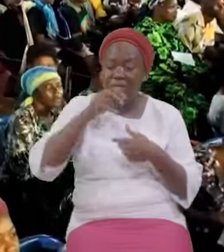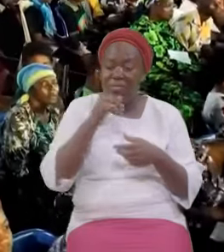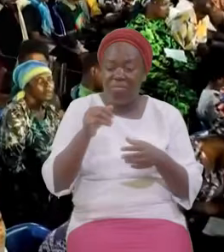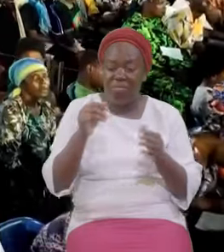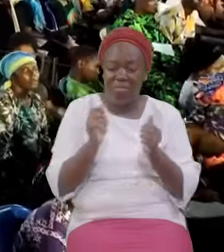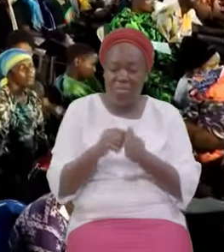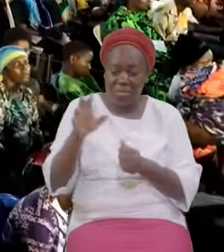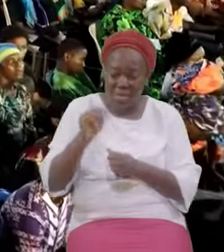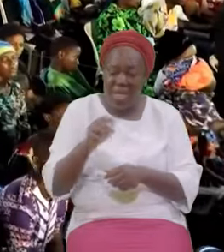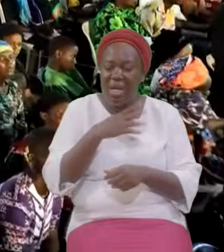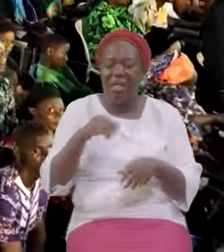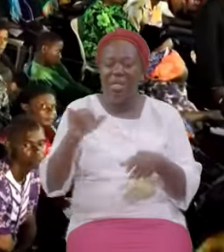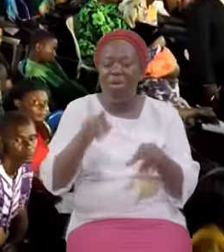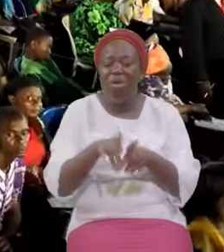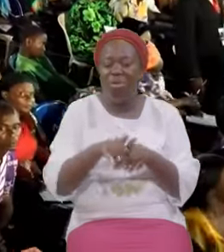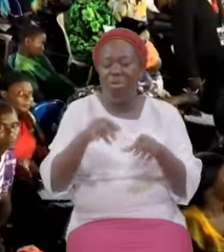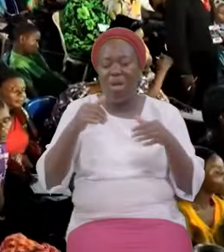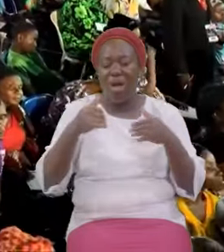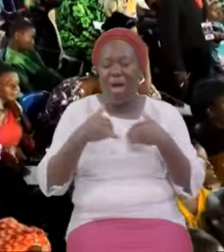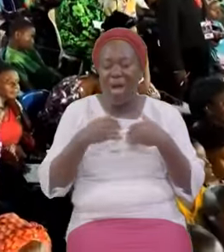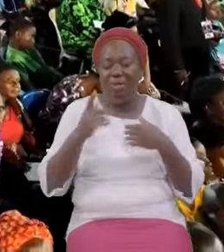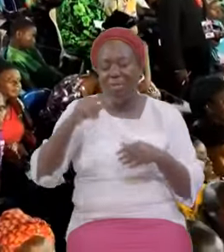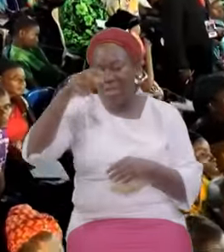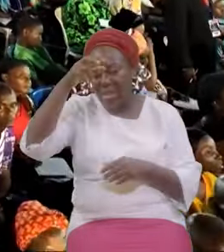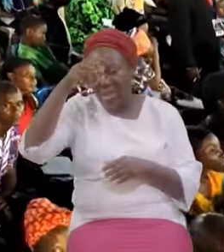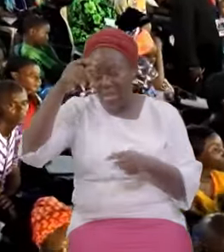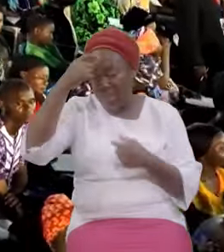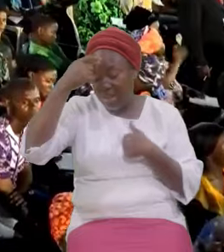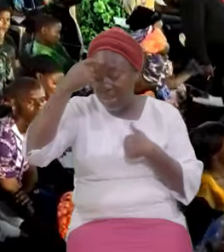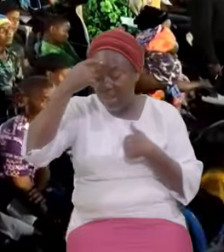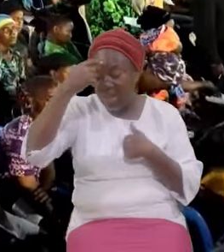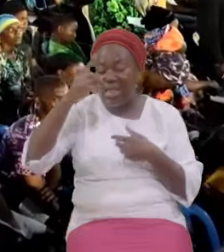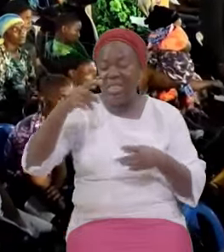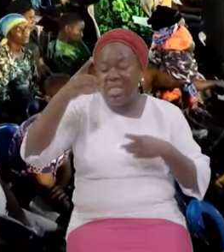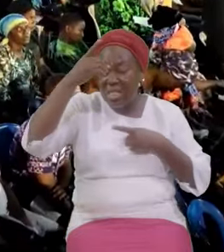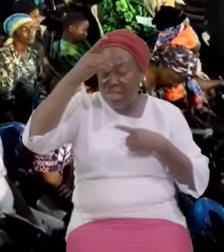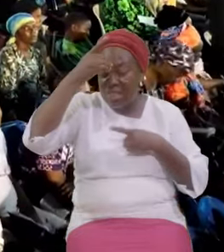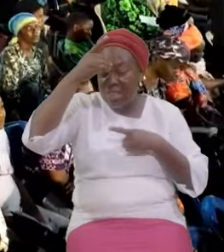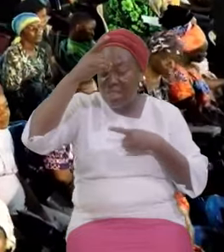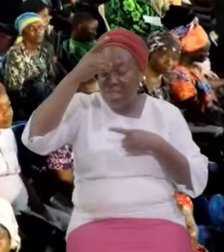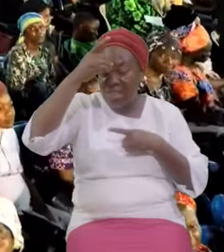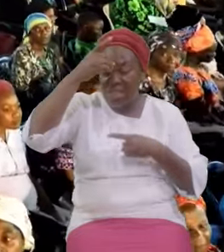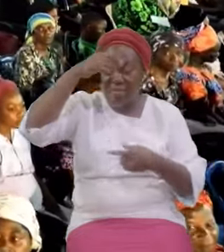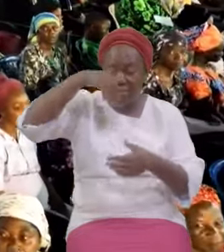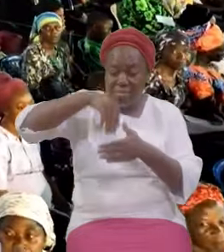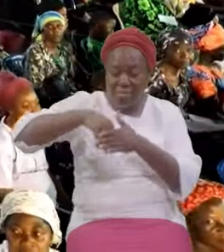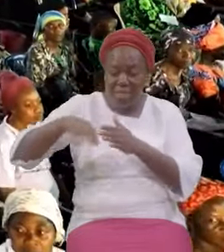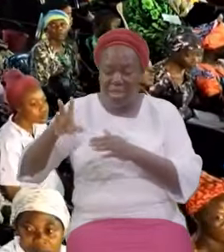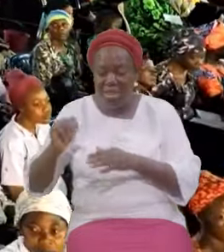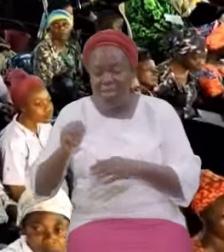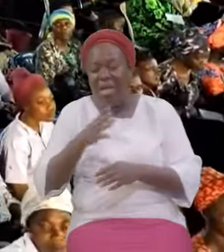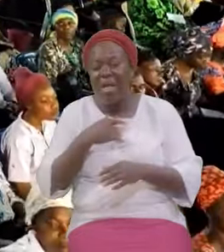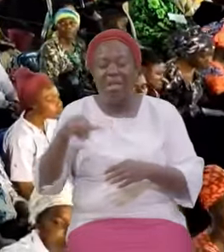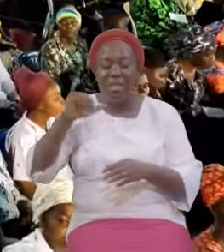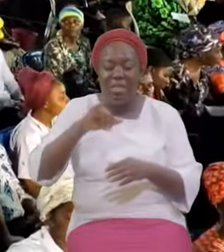they possessed the sickness. The disease possessed them, and they